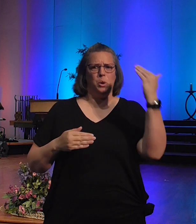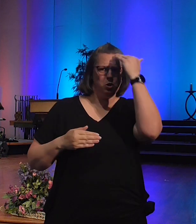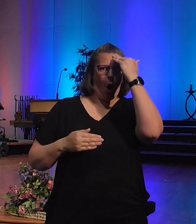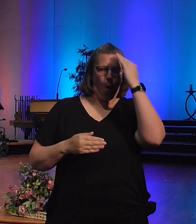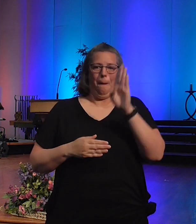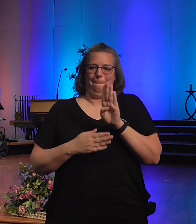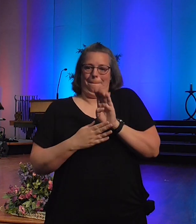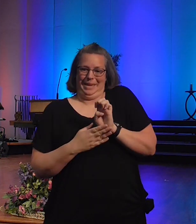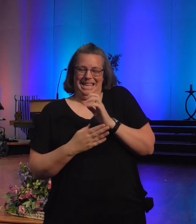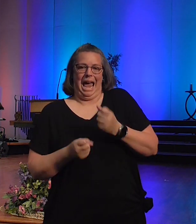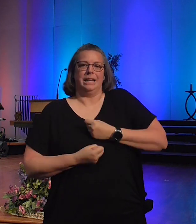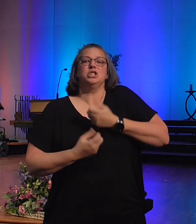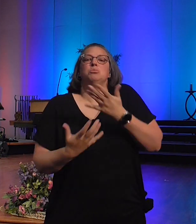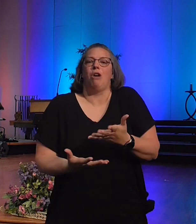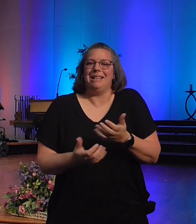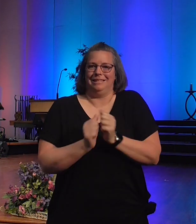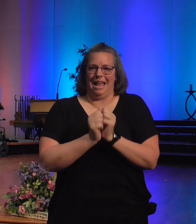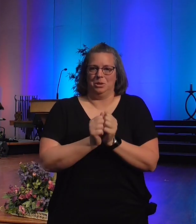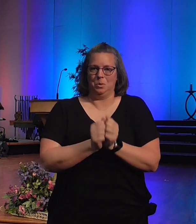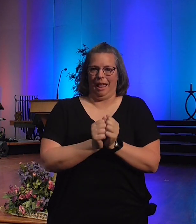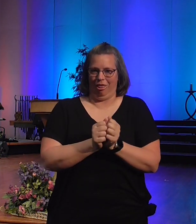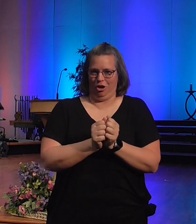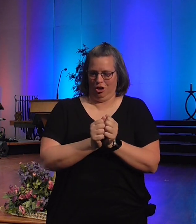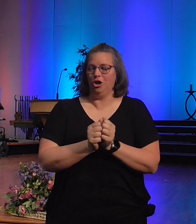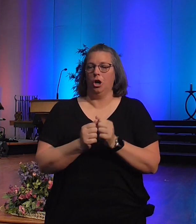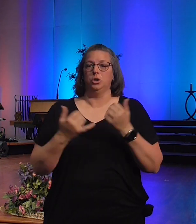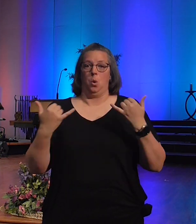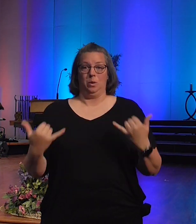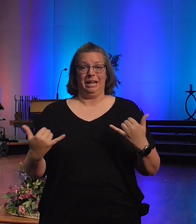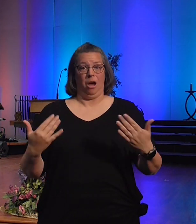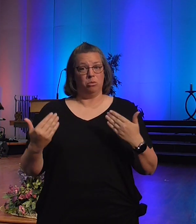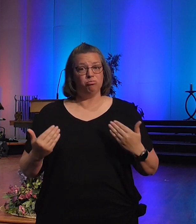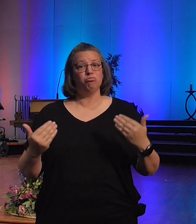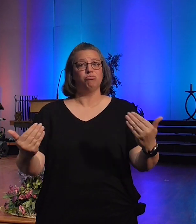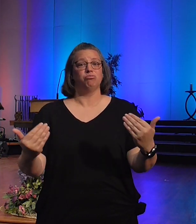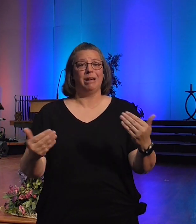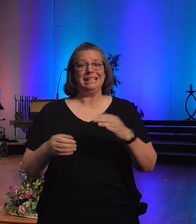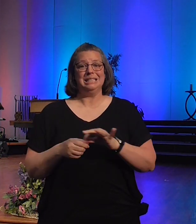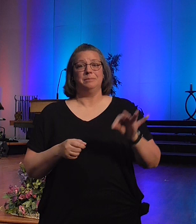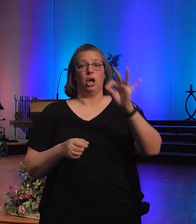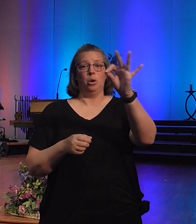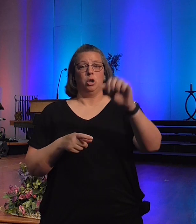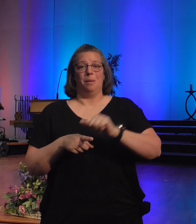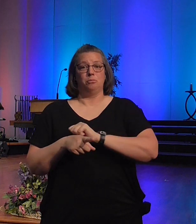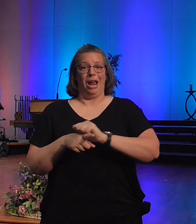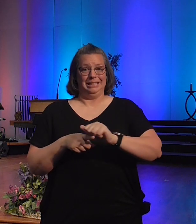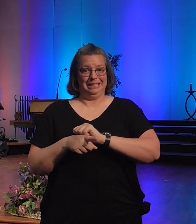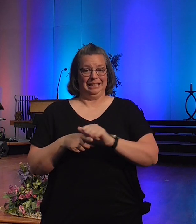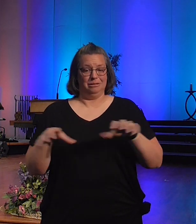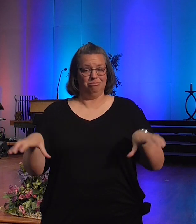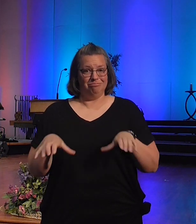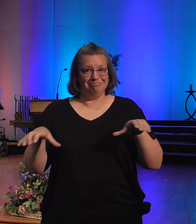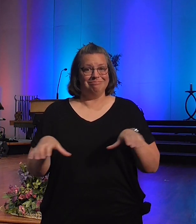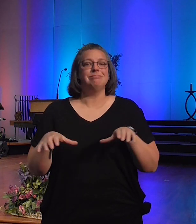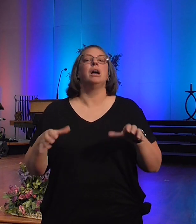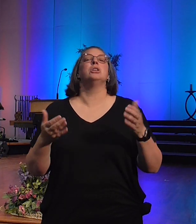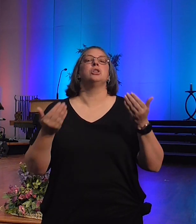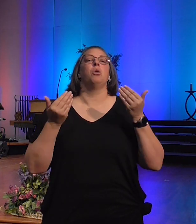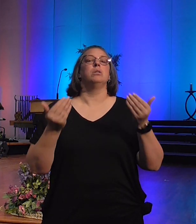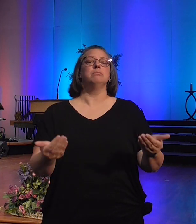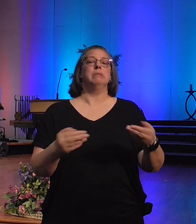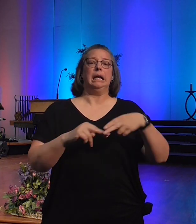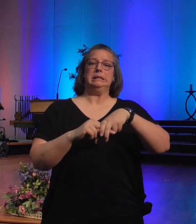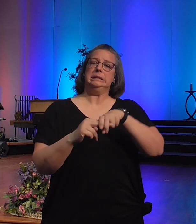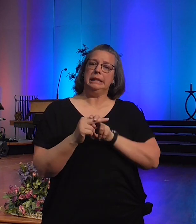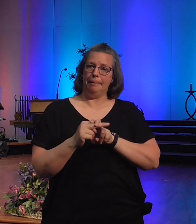be this, and express this together. And we're going to head now into some spiritual practice. So we invite you to sit back, relax. We're going to